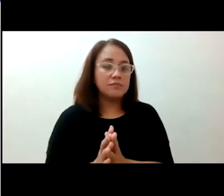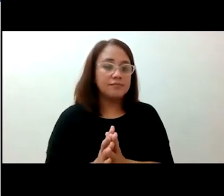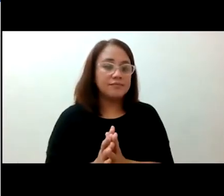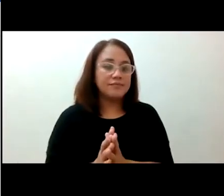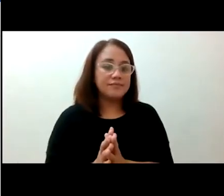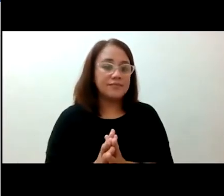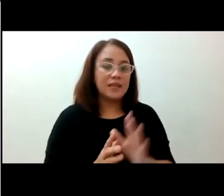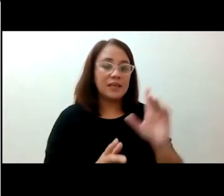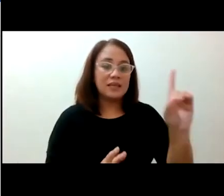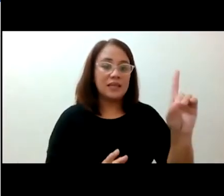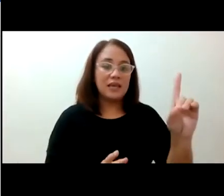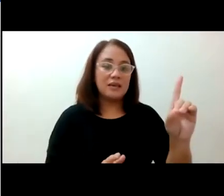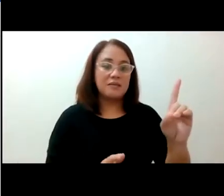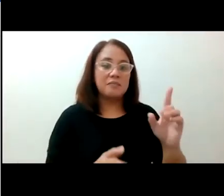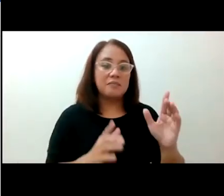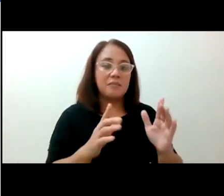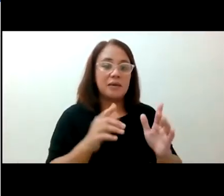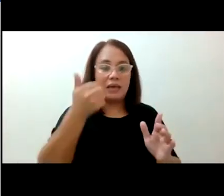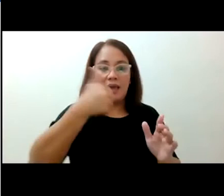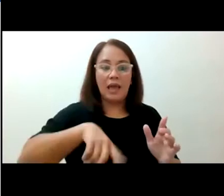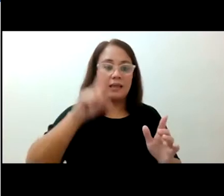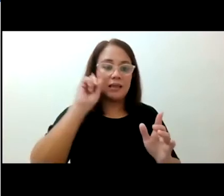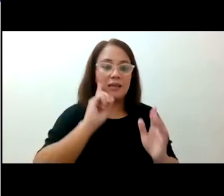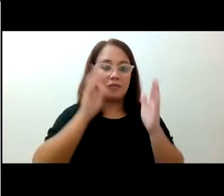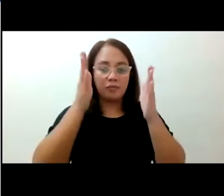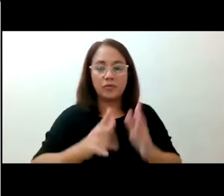D, by any deaf person in the Philippines.